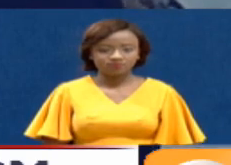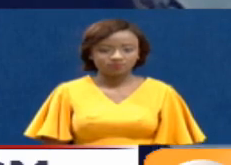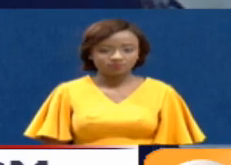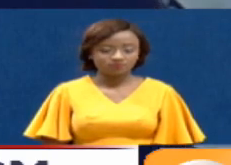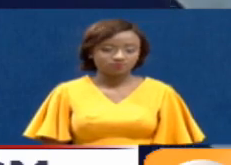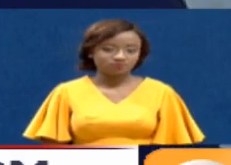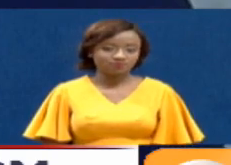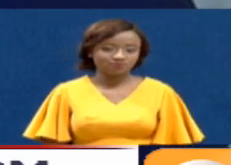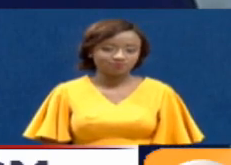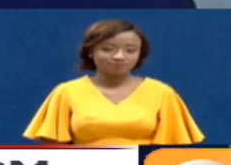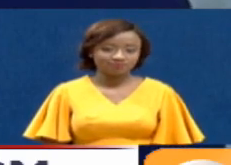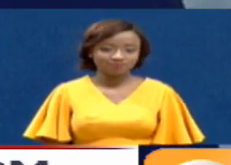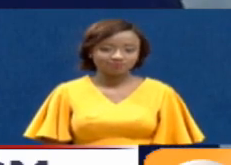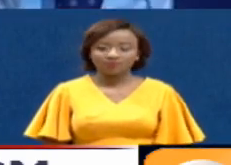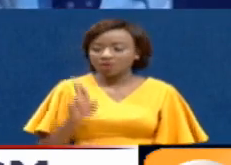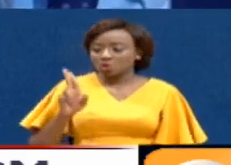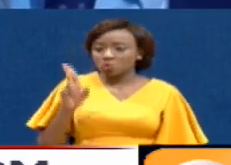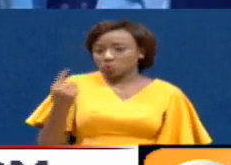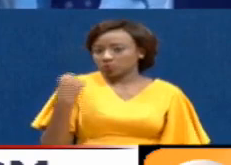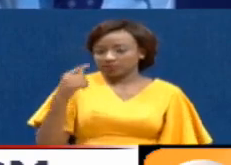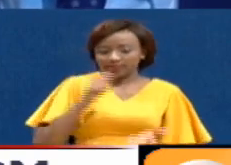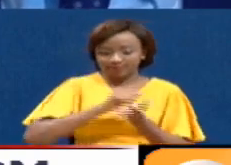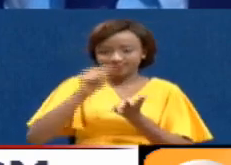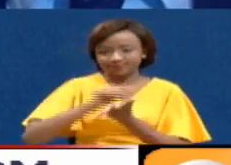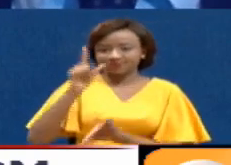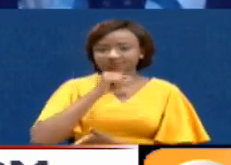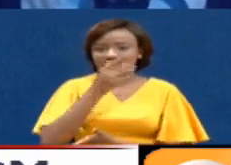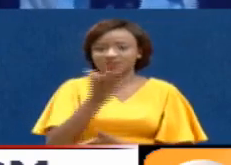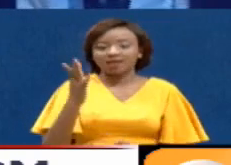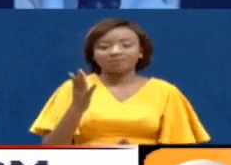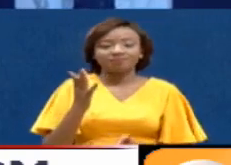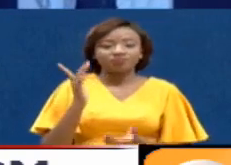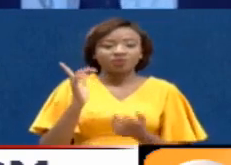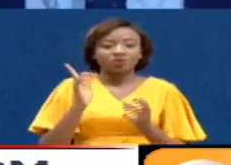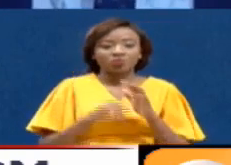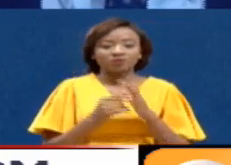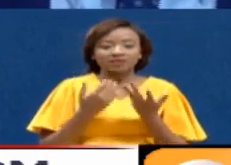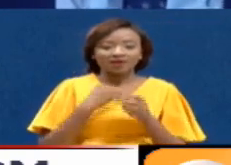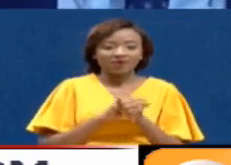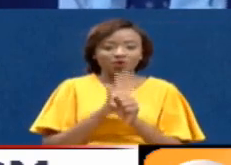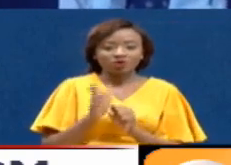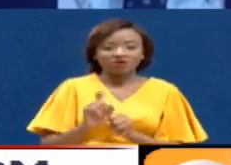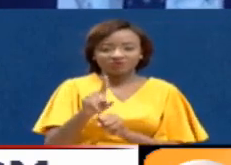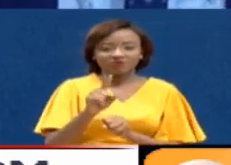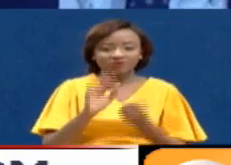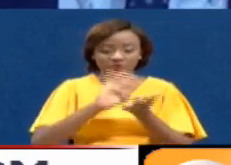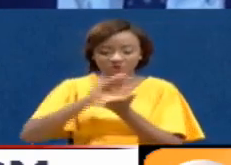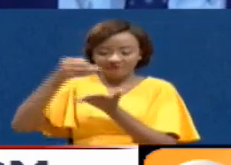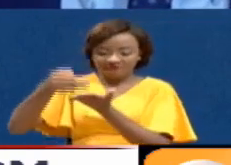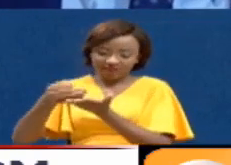we know that yesterday President Uhuru Kenyatta gazetted the board that will lead some sort of coronavirus relief